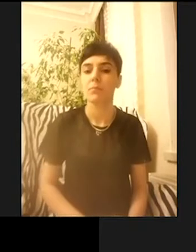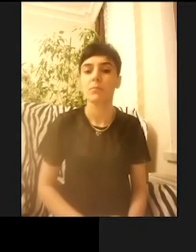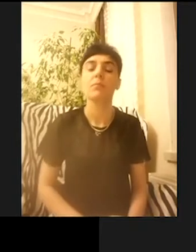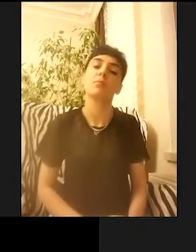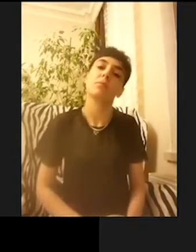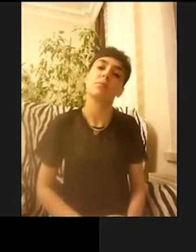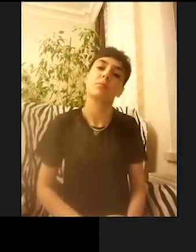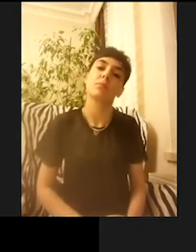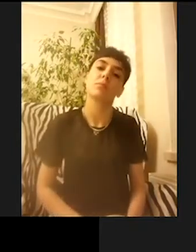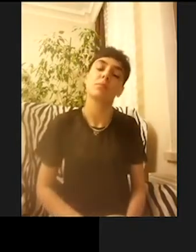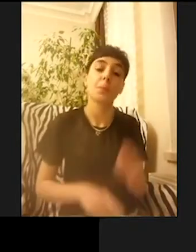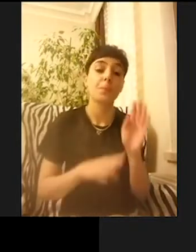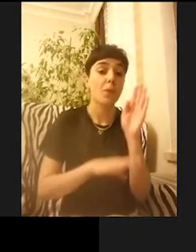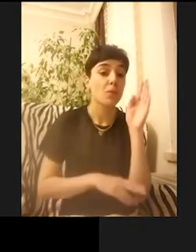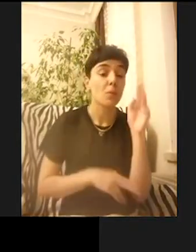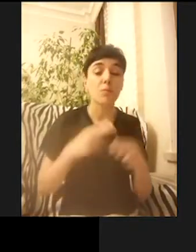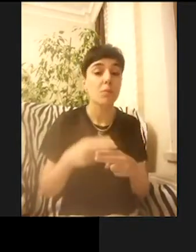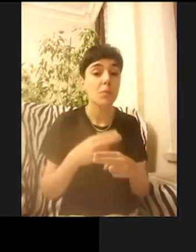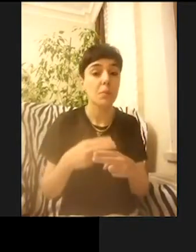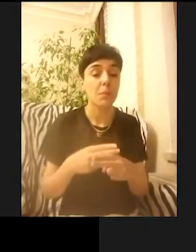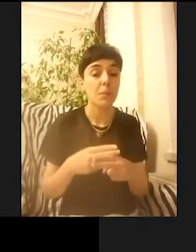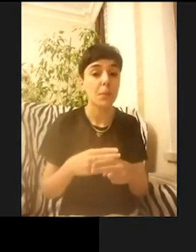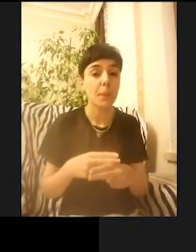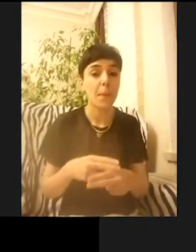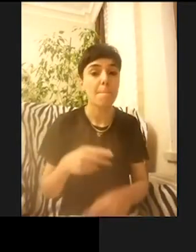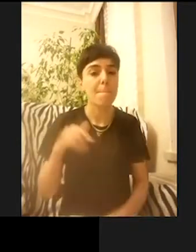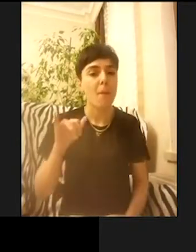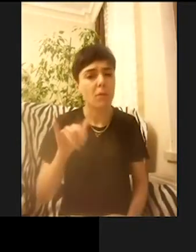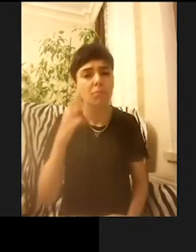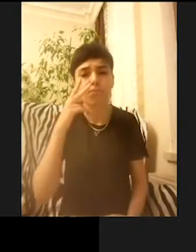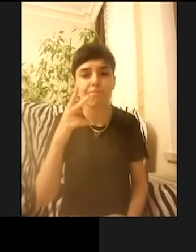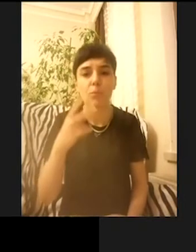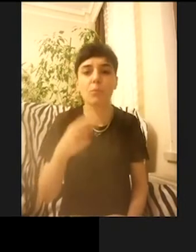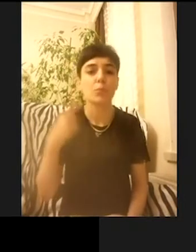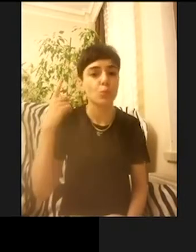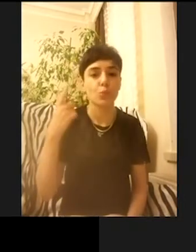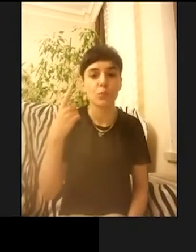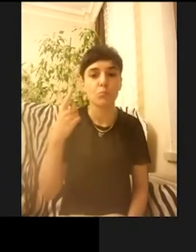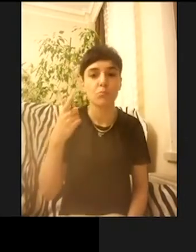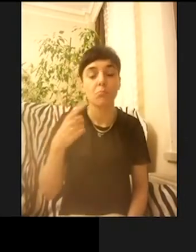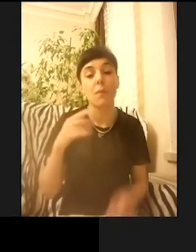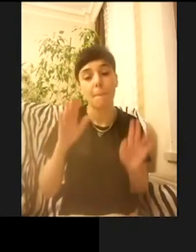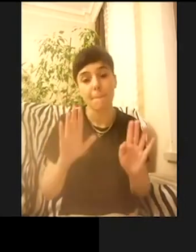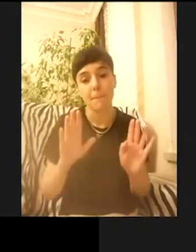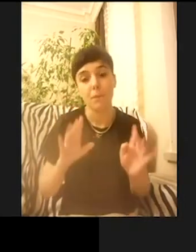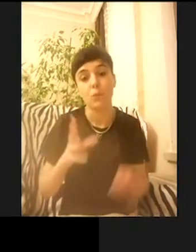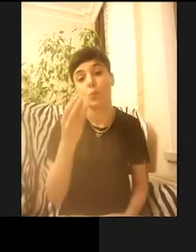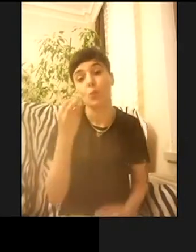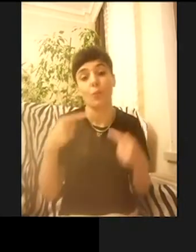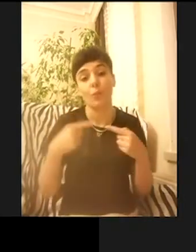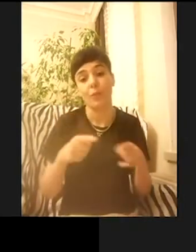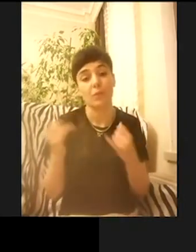the discussion or the lived experience were completely different. It was actually prioritizing